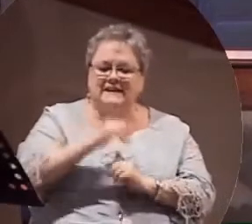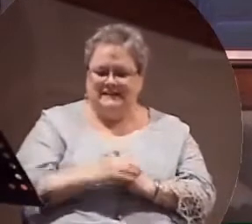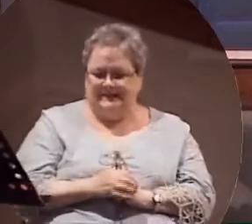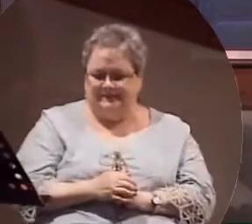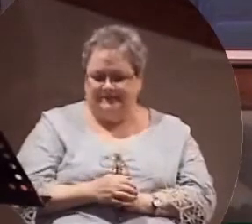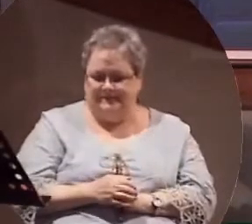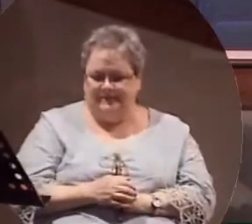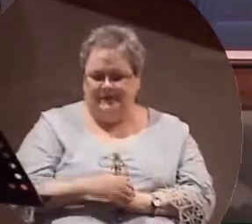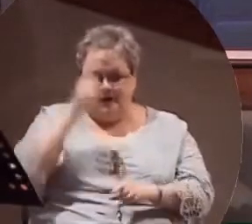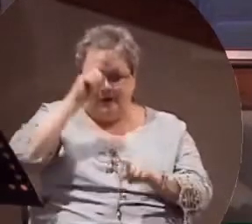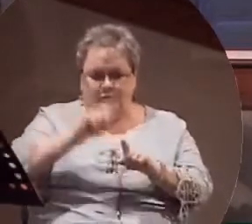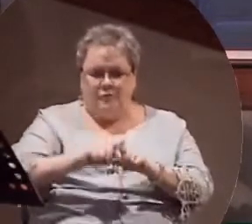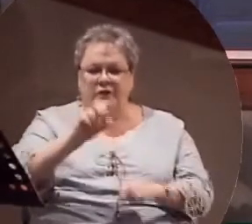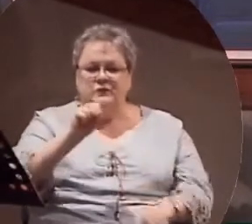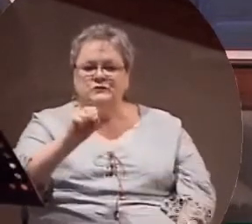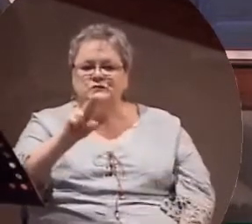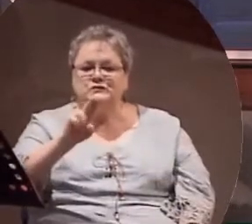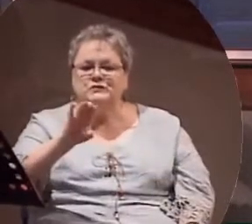Oh, brother Such